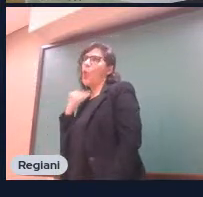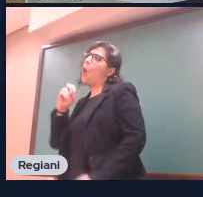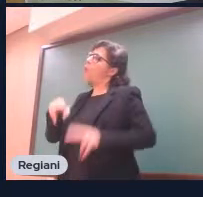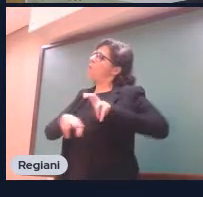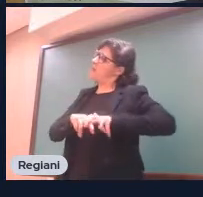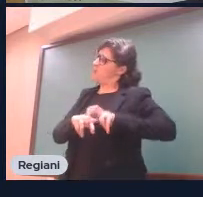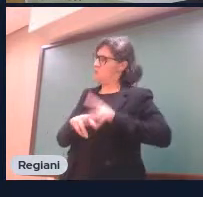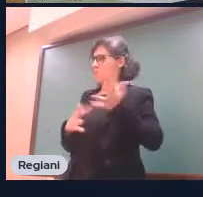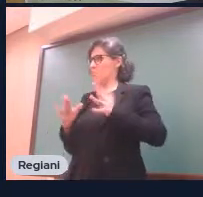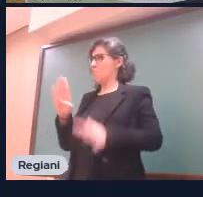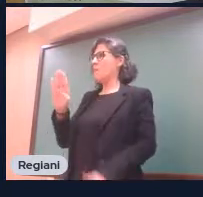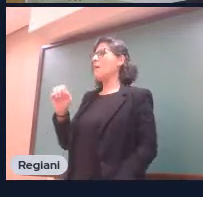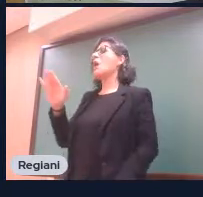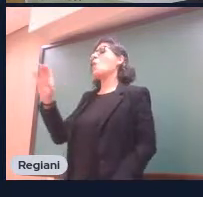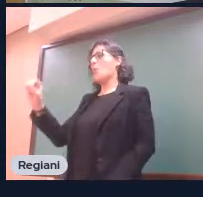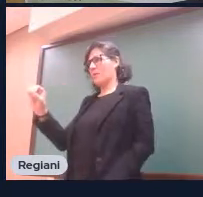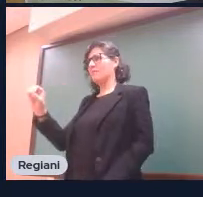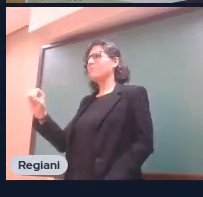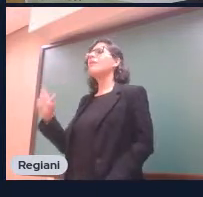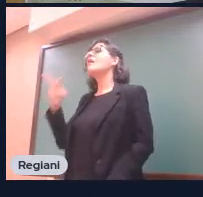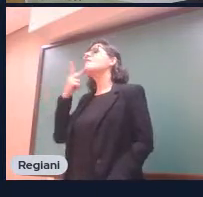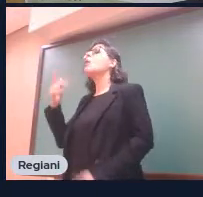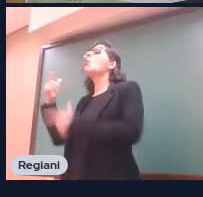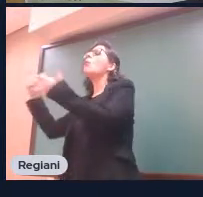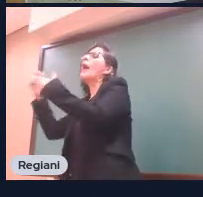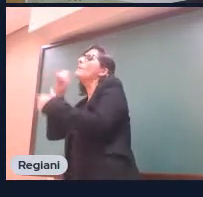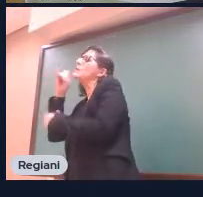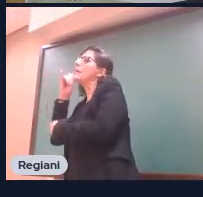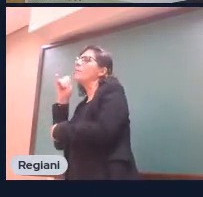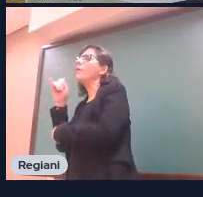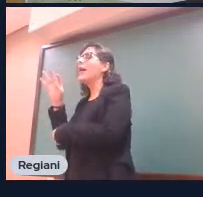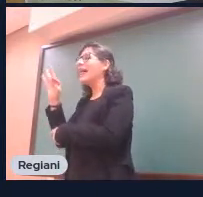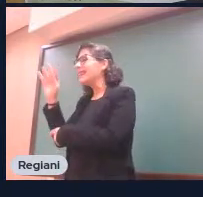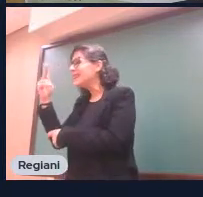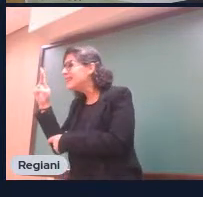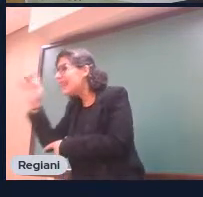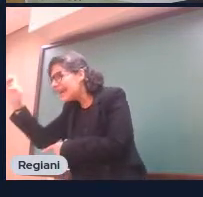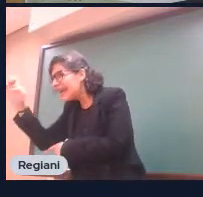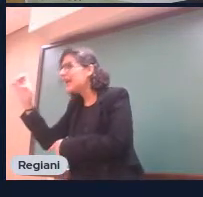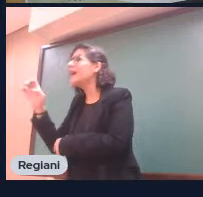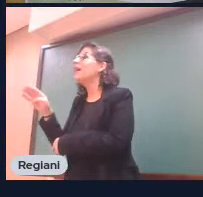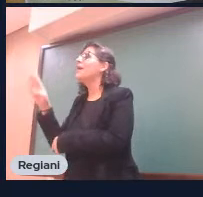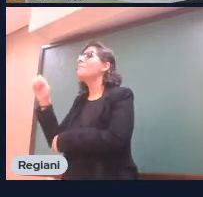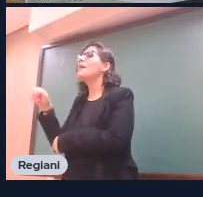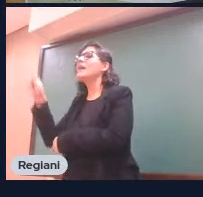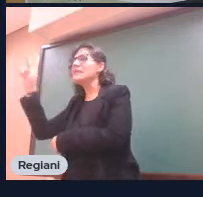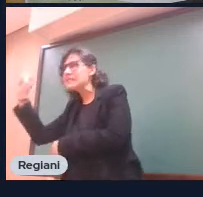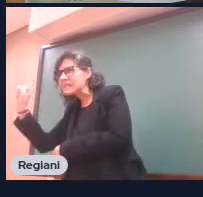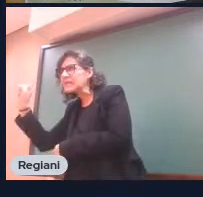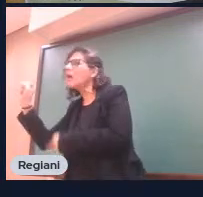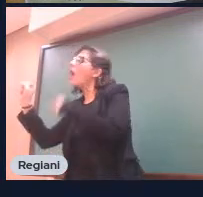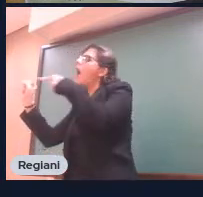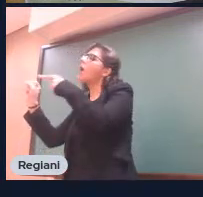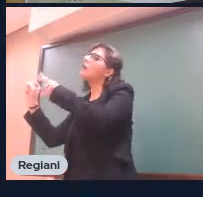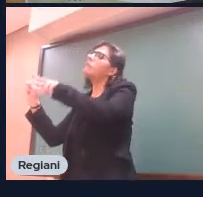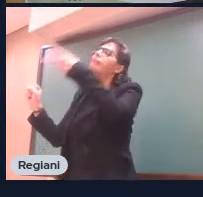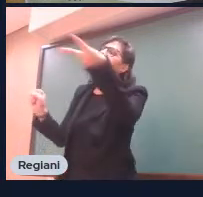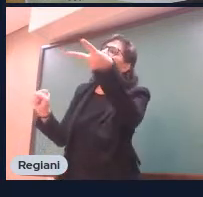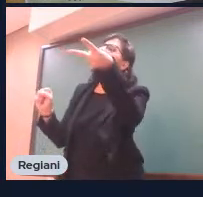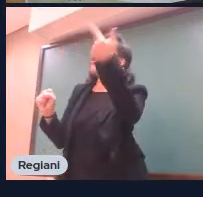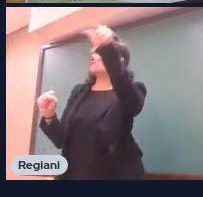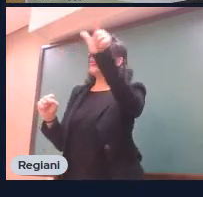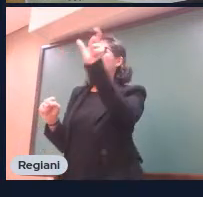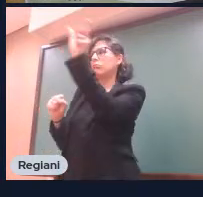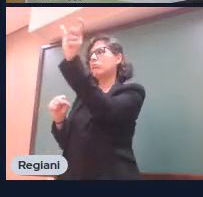sense, the banks, like in riverbank, and it's translated. And I have a verbal